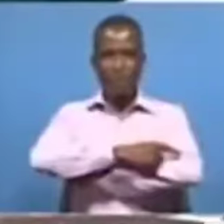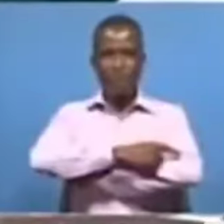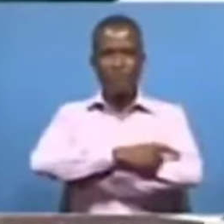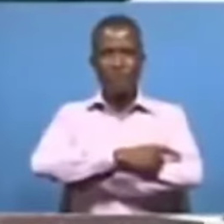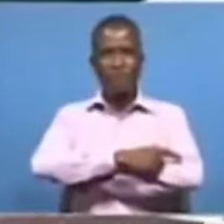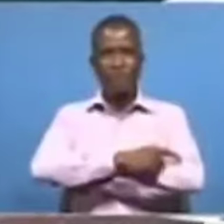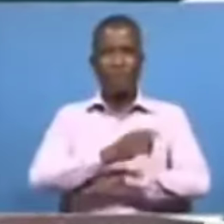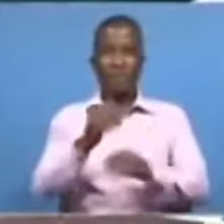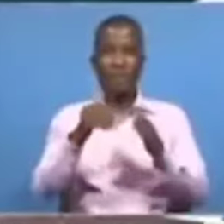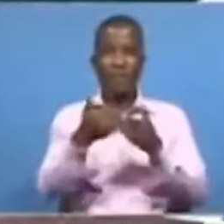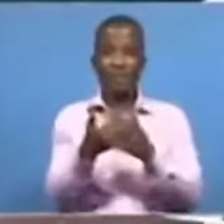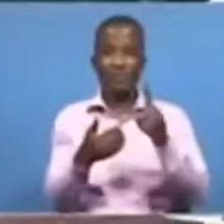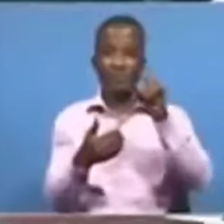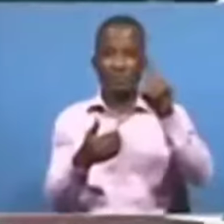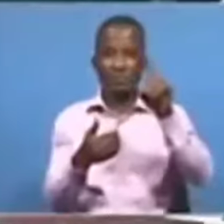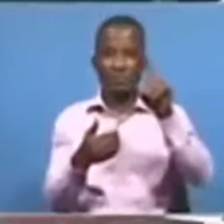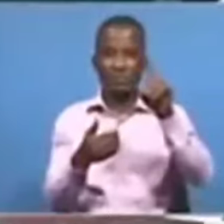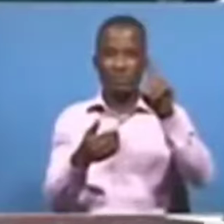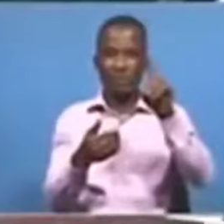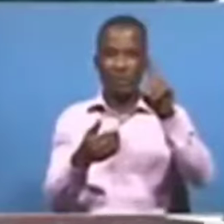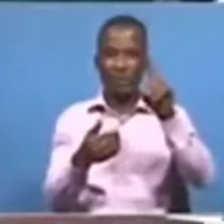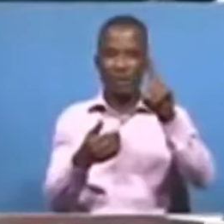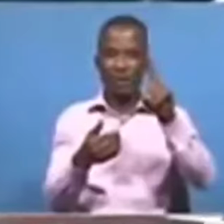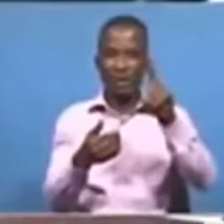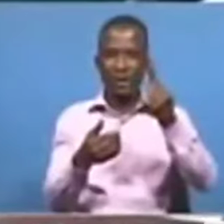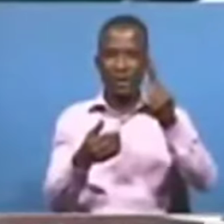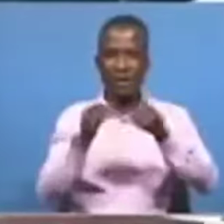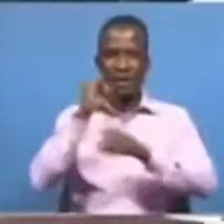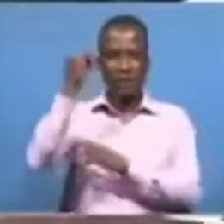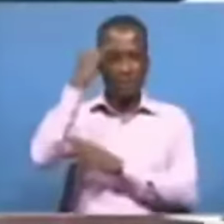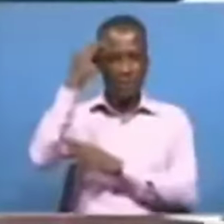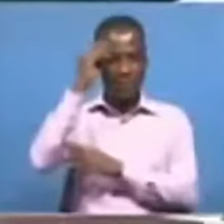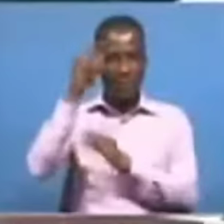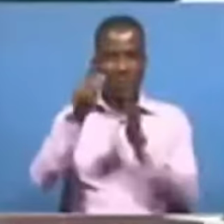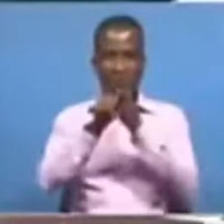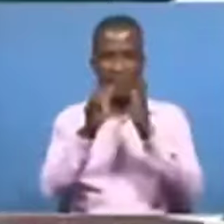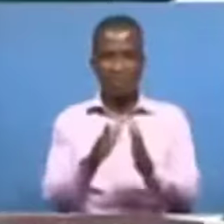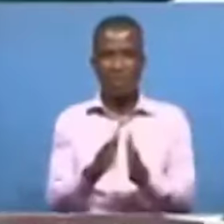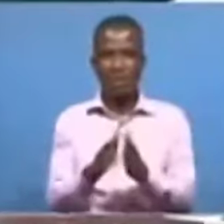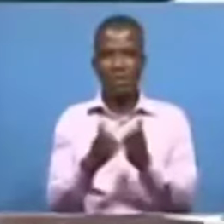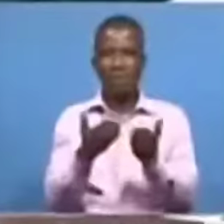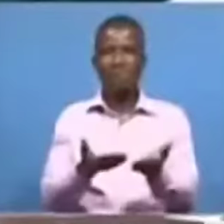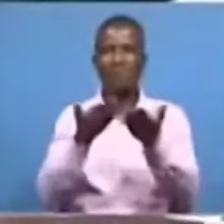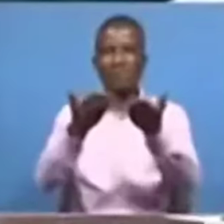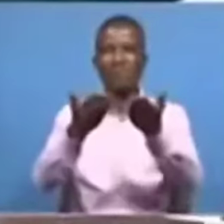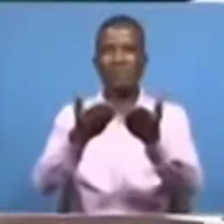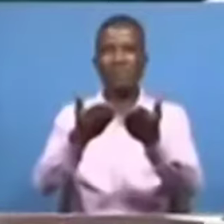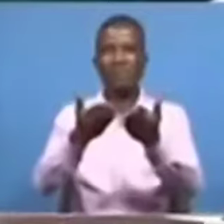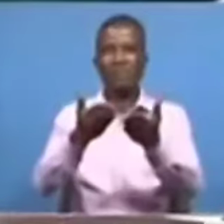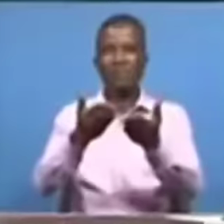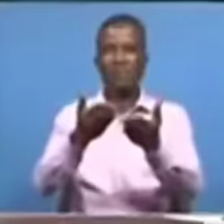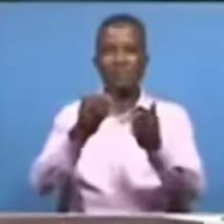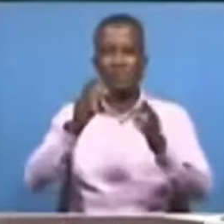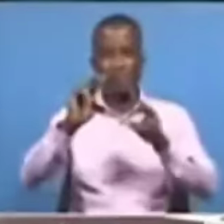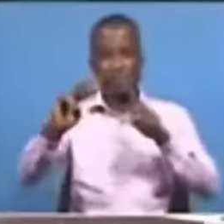was that counsel for the petitioner moved an application for leave or an application for